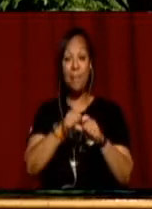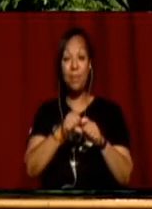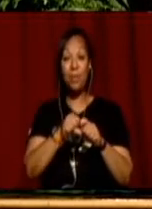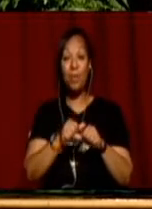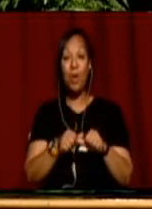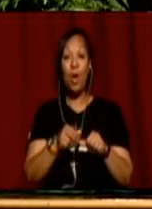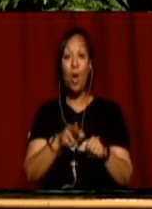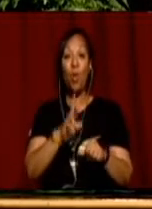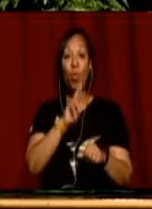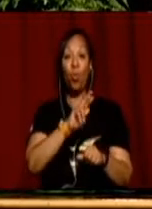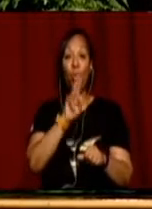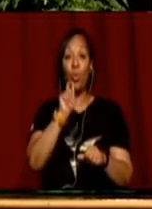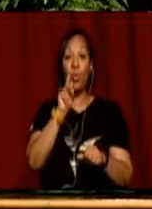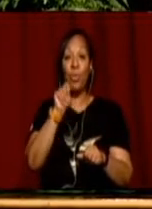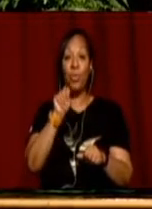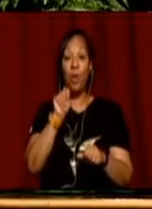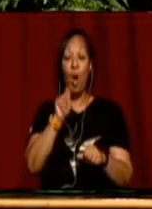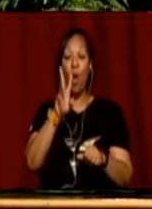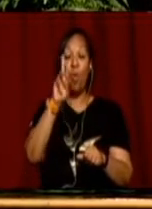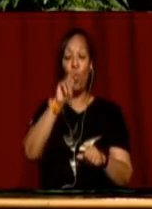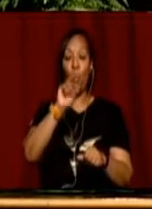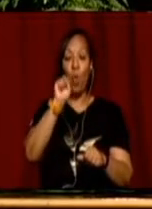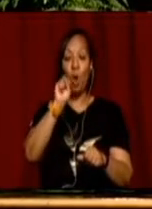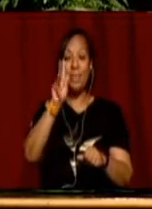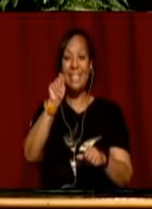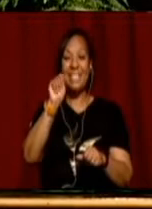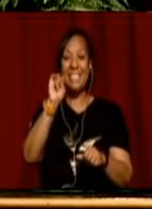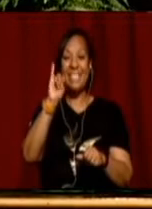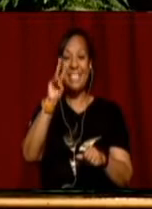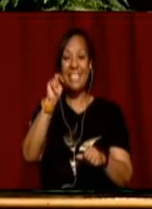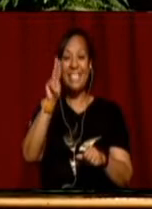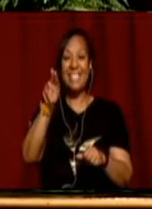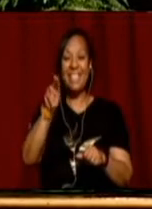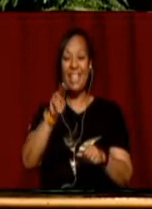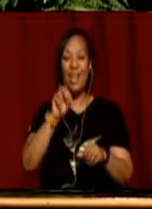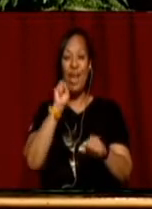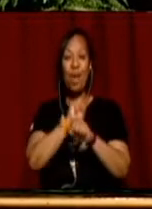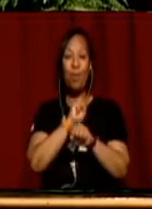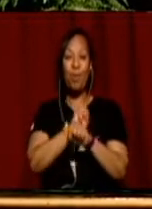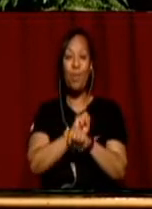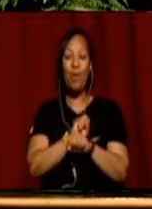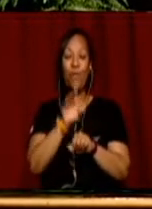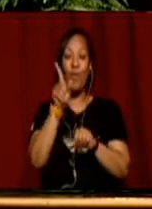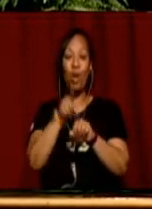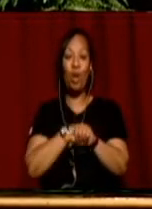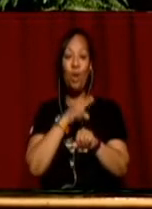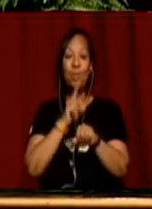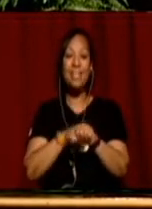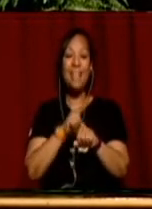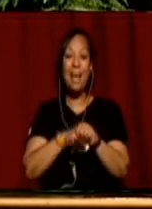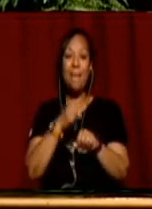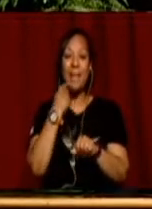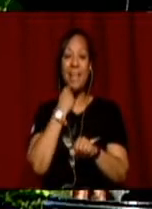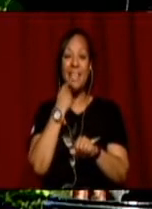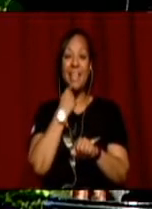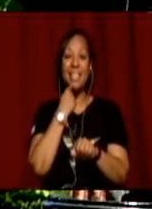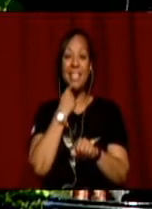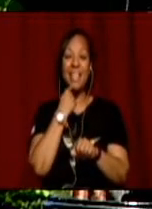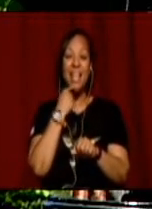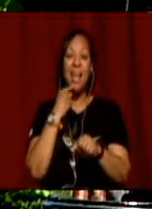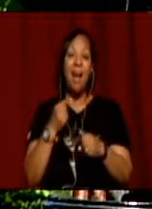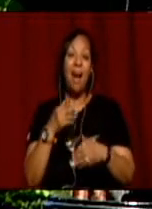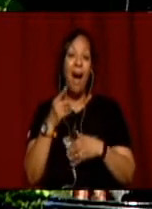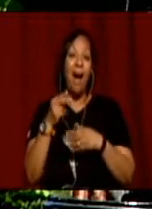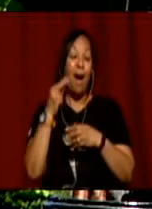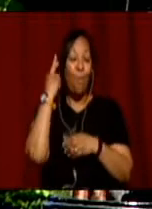Ruth Rothstein, and we did so much work together, and she was and I just often